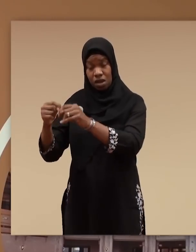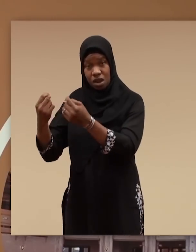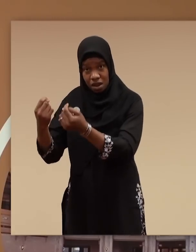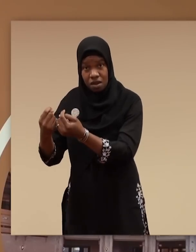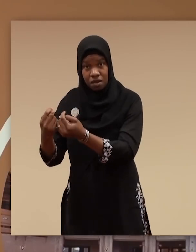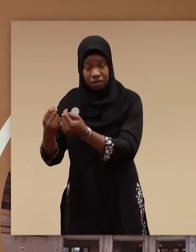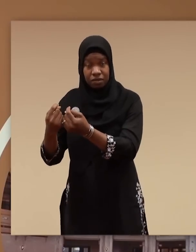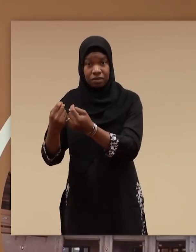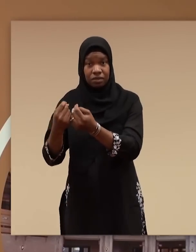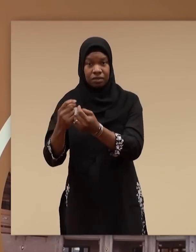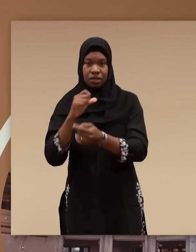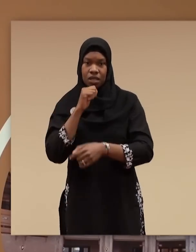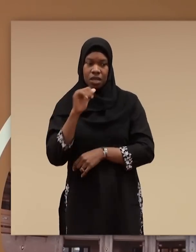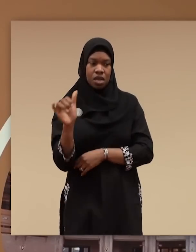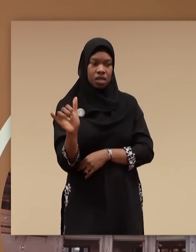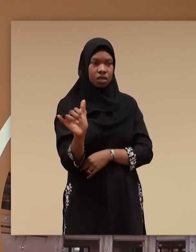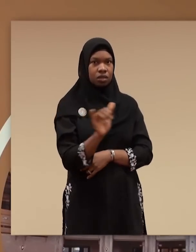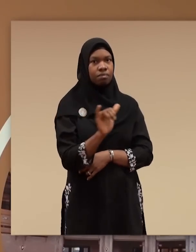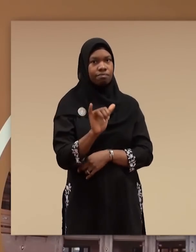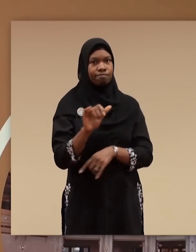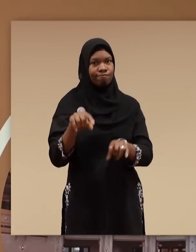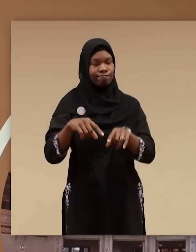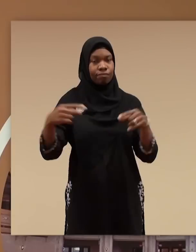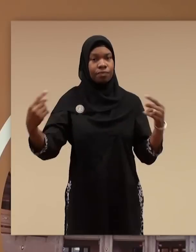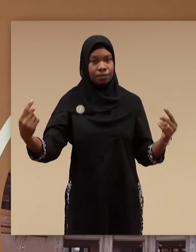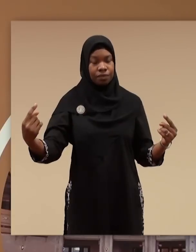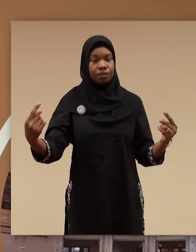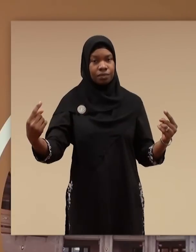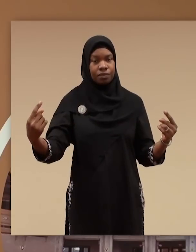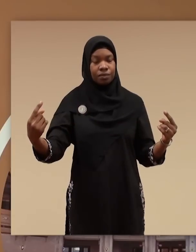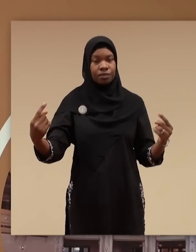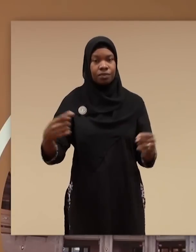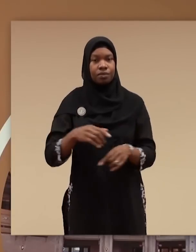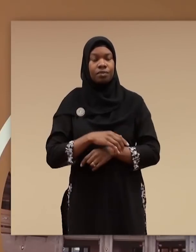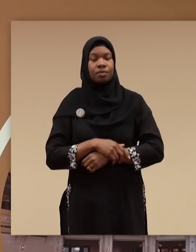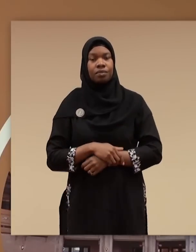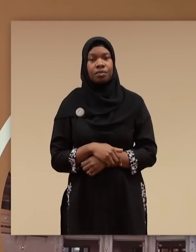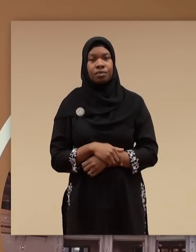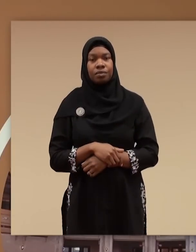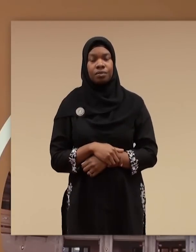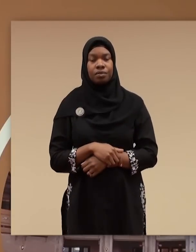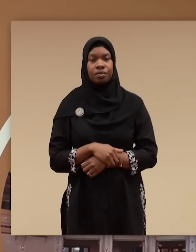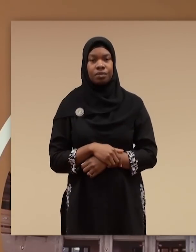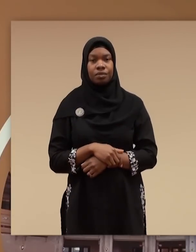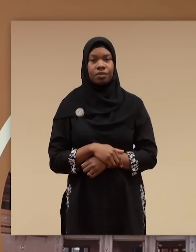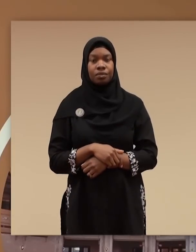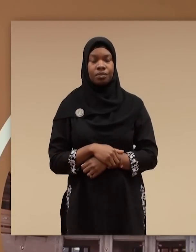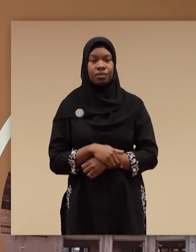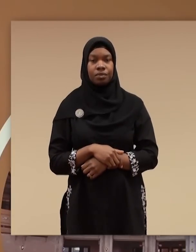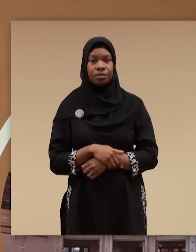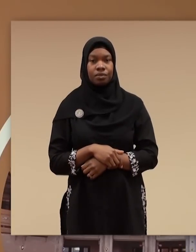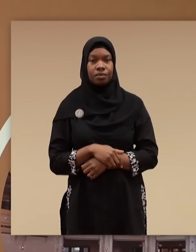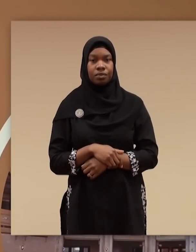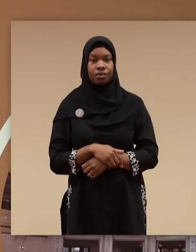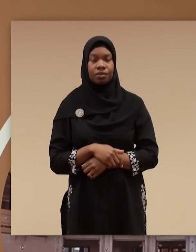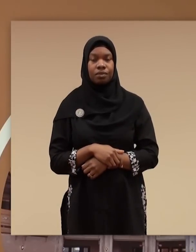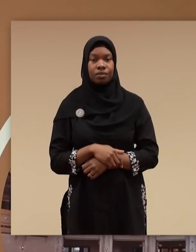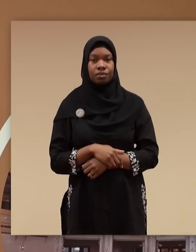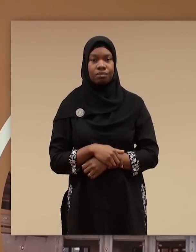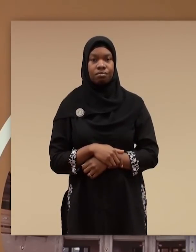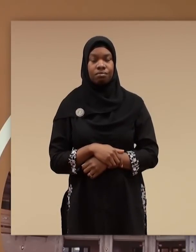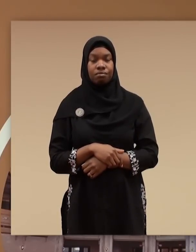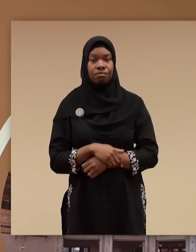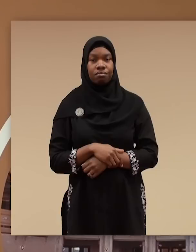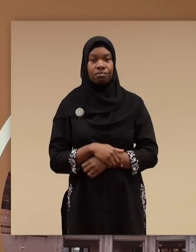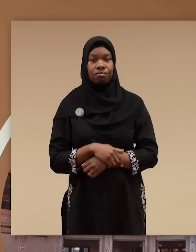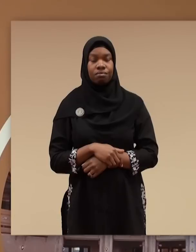Started with tabbat yadak or tabban laka ali hadha jama'atana, the response of